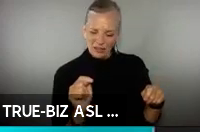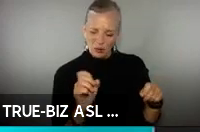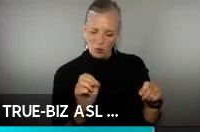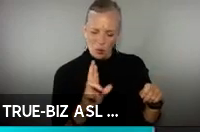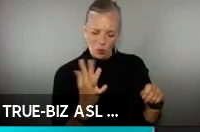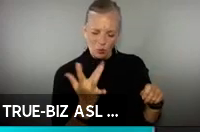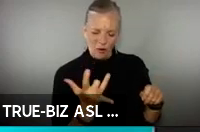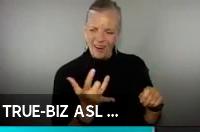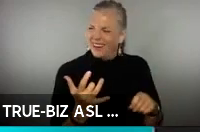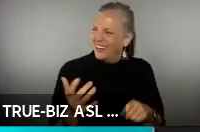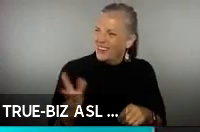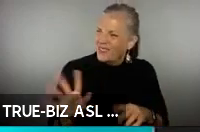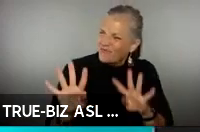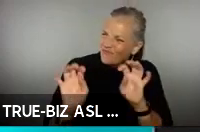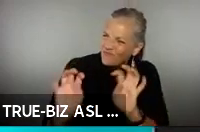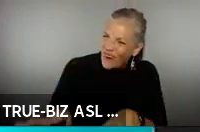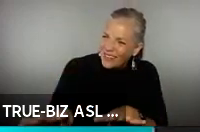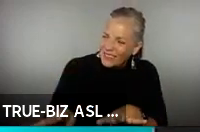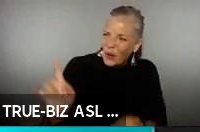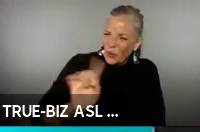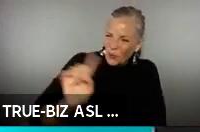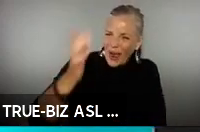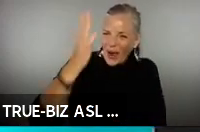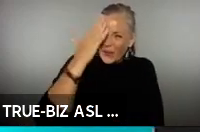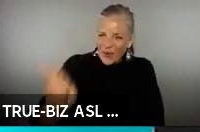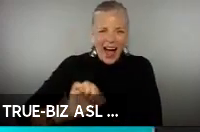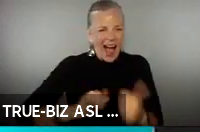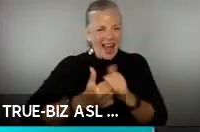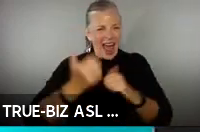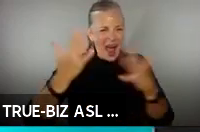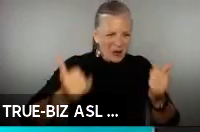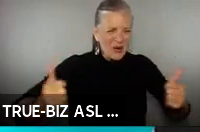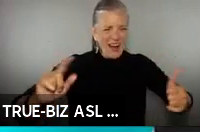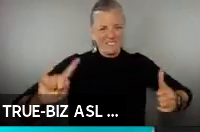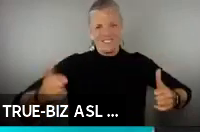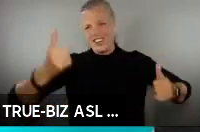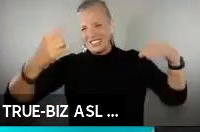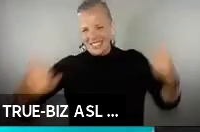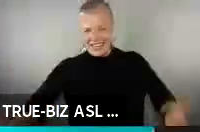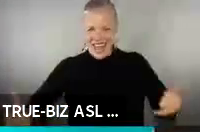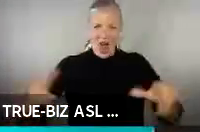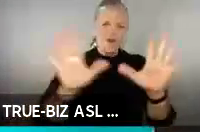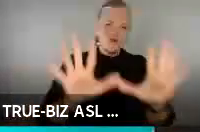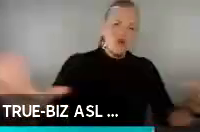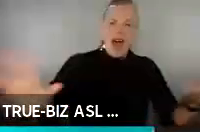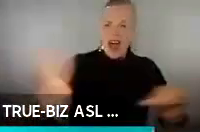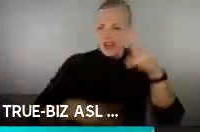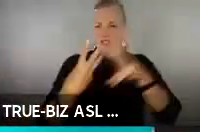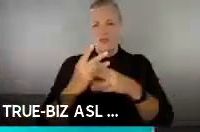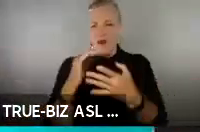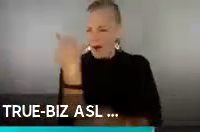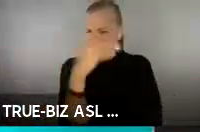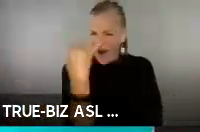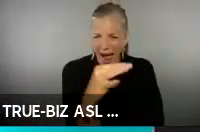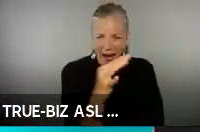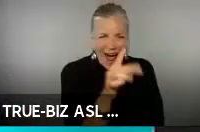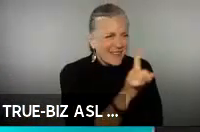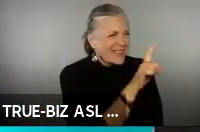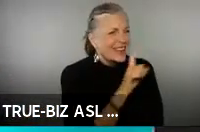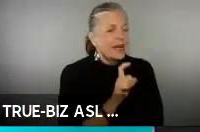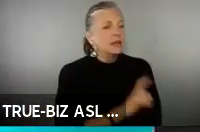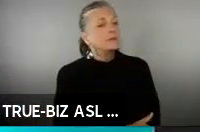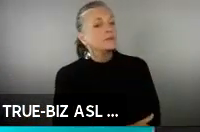Excuse me? Where and why and how and why? First him, now you. Has the world gone mad? The where I